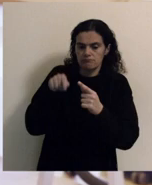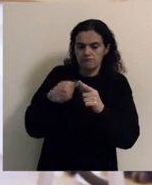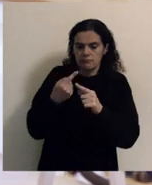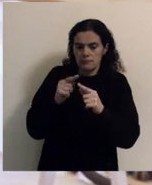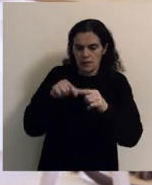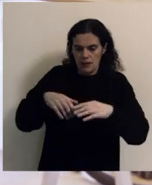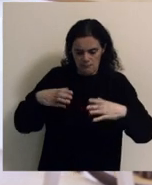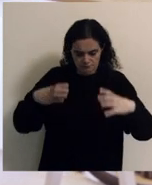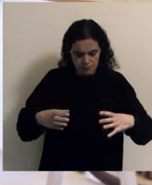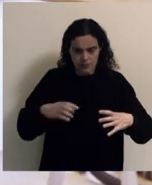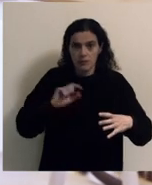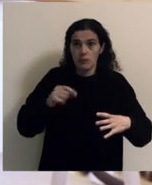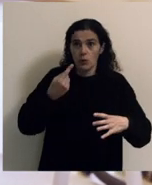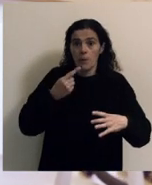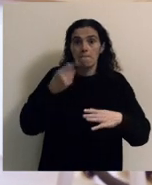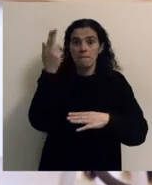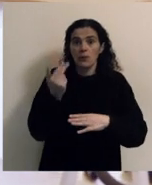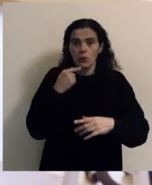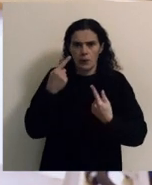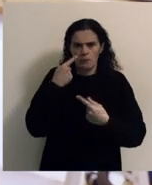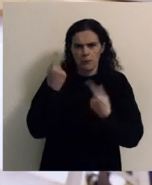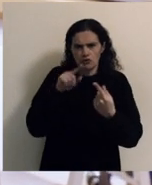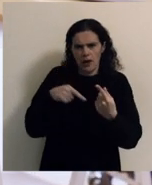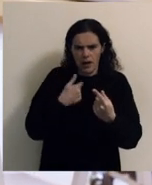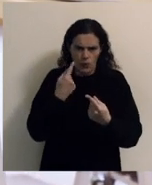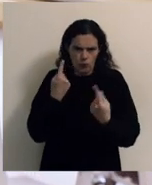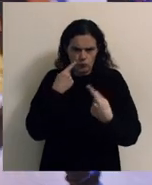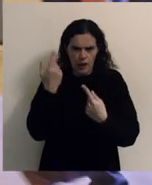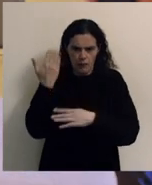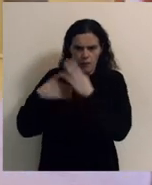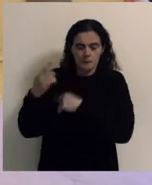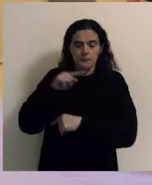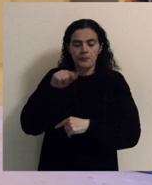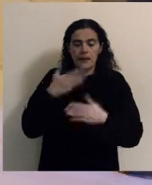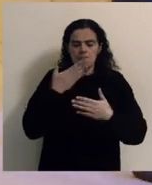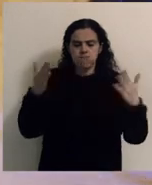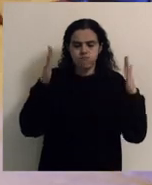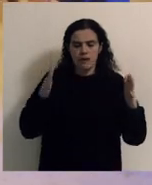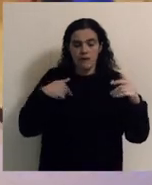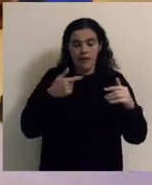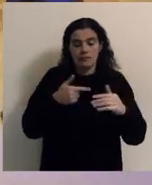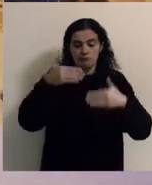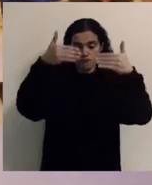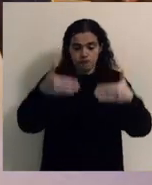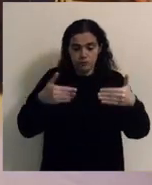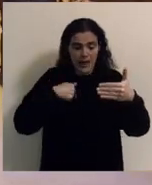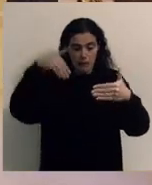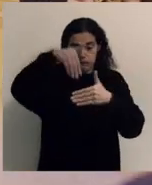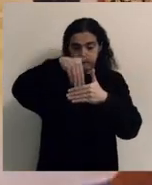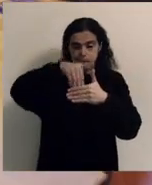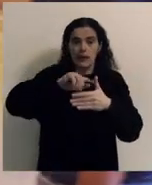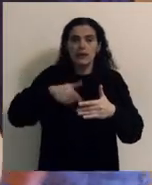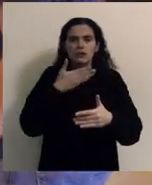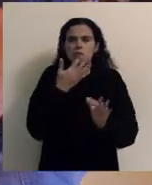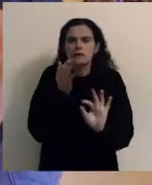box, and then the painting that I just showed you, the bird canvas, will be placed inside. And the beauty is